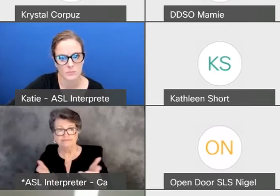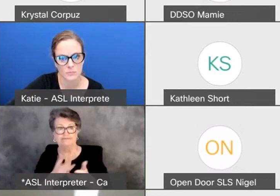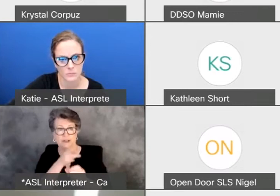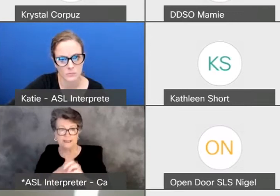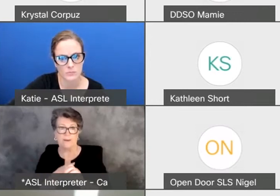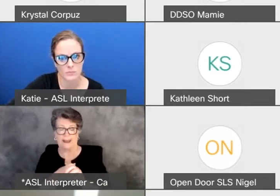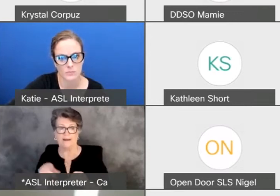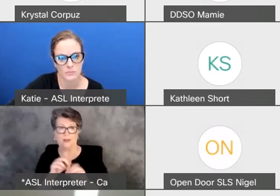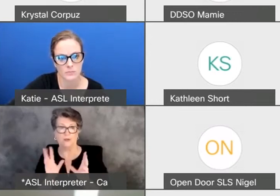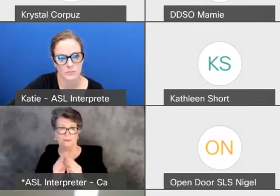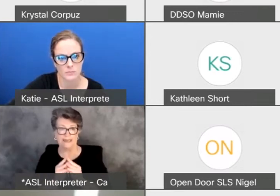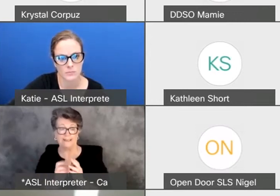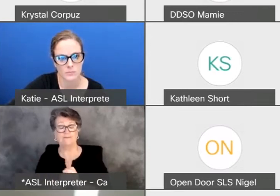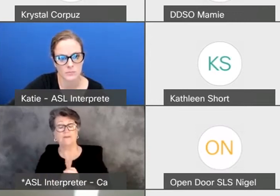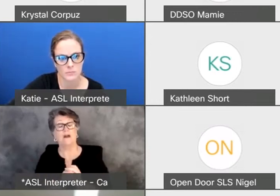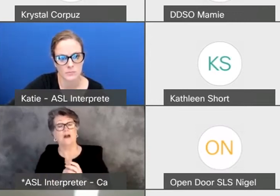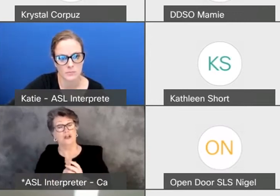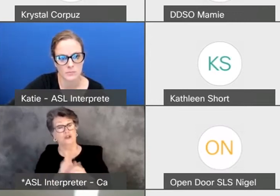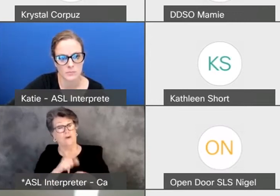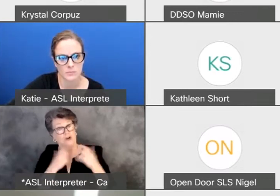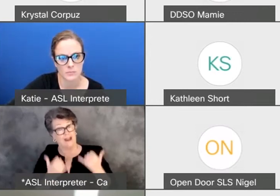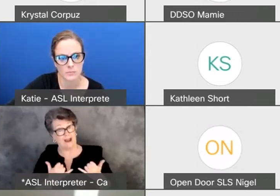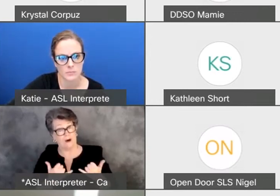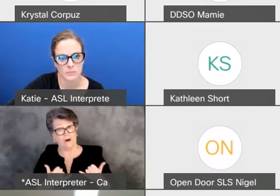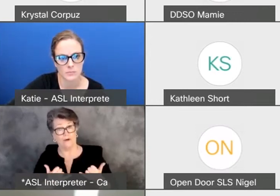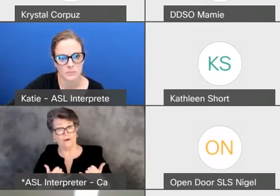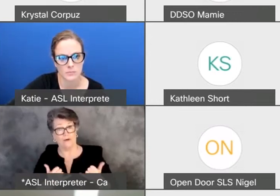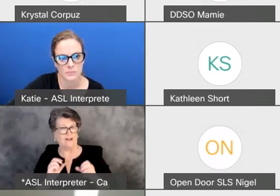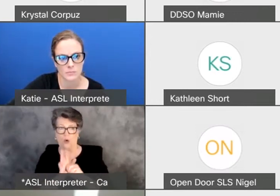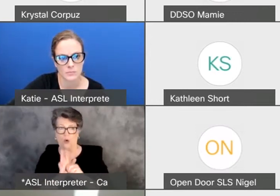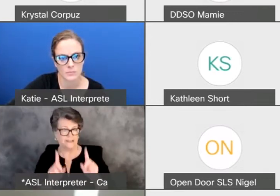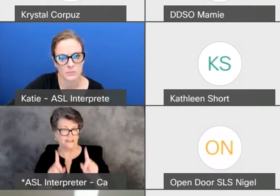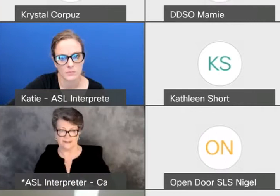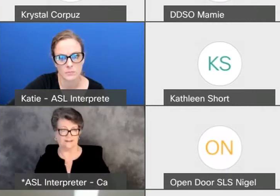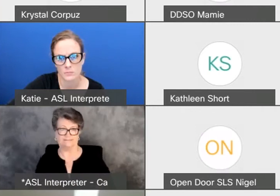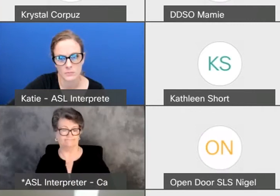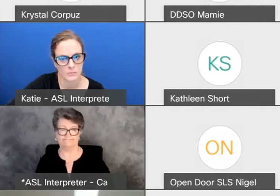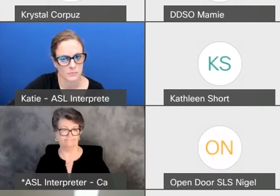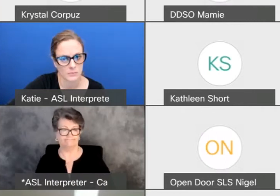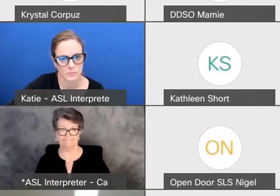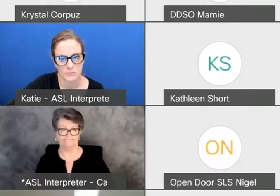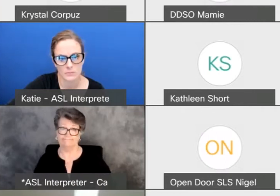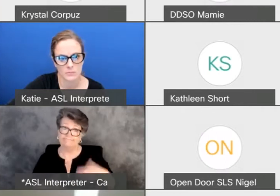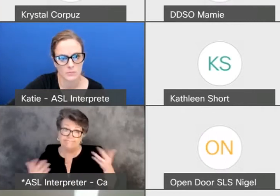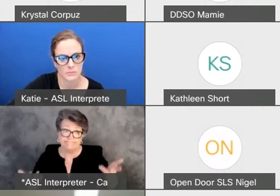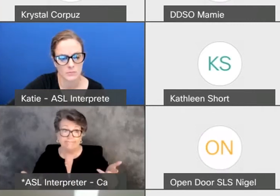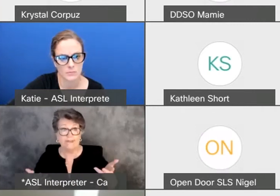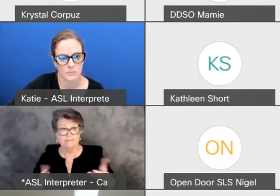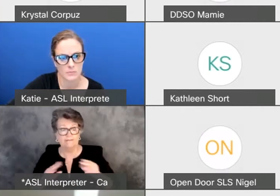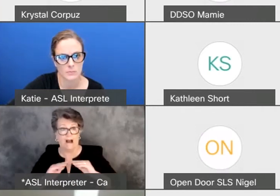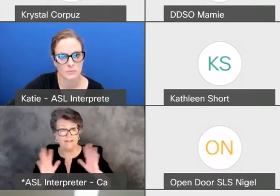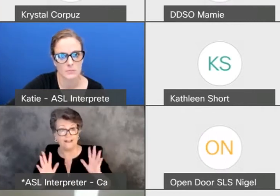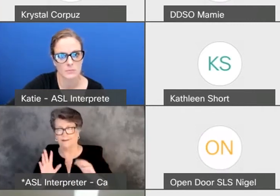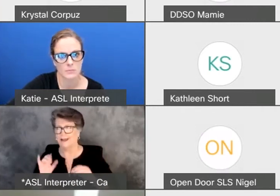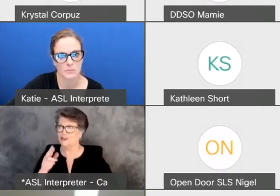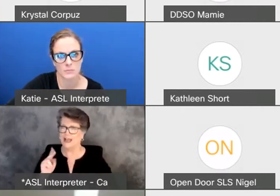in this. Meanwhile, we don't have any COVID tests. Obviously, you know, at the beginning, like